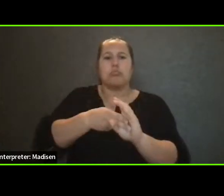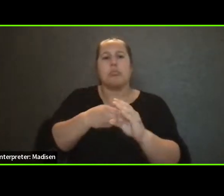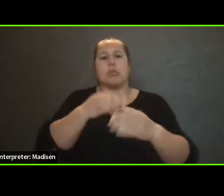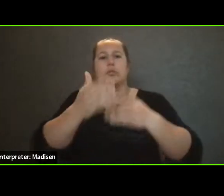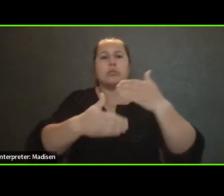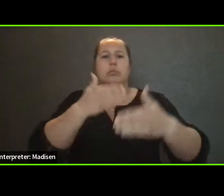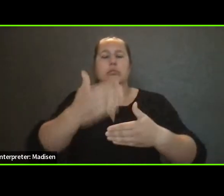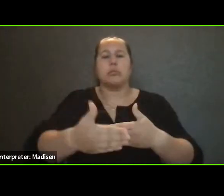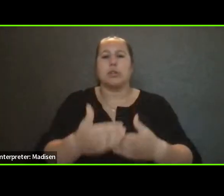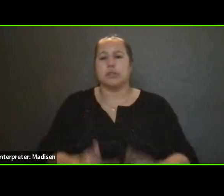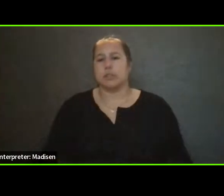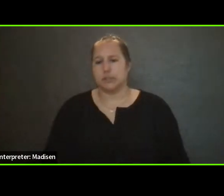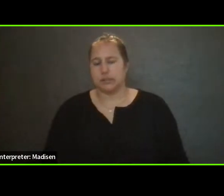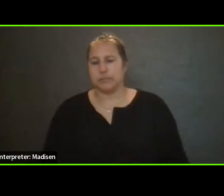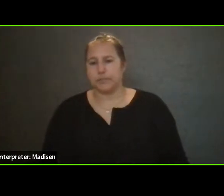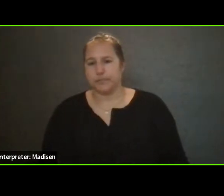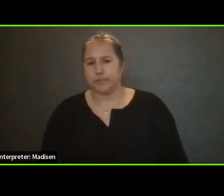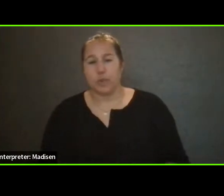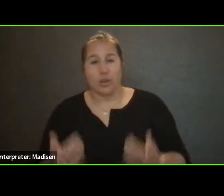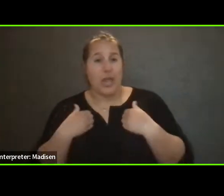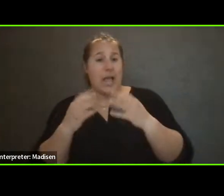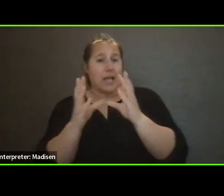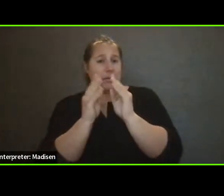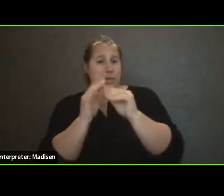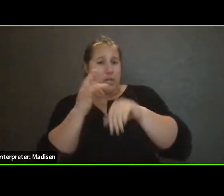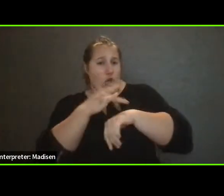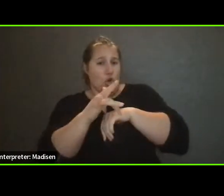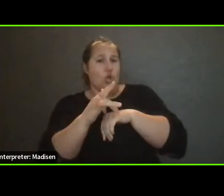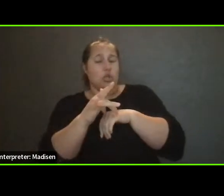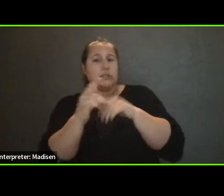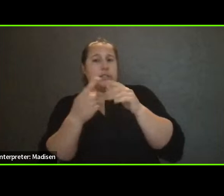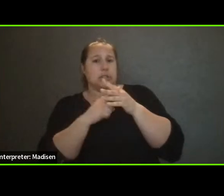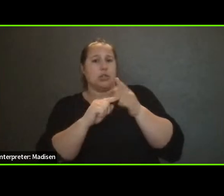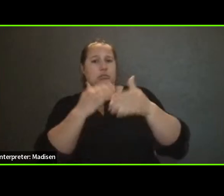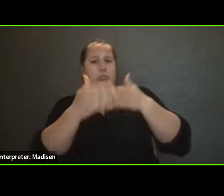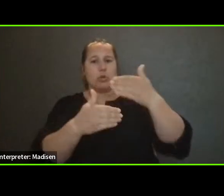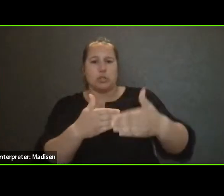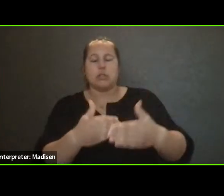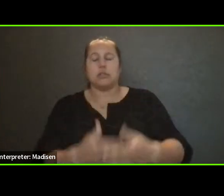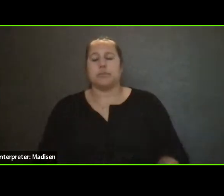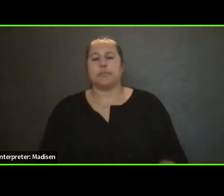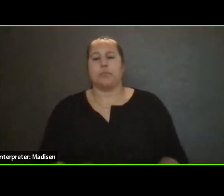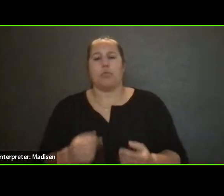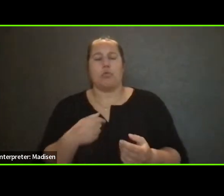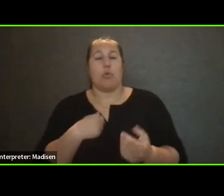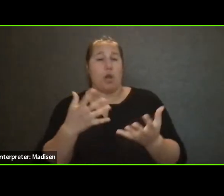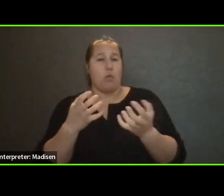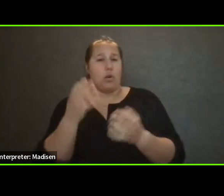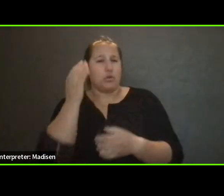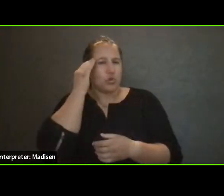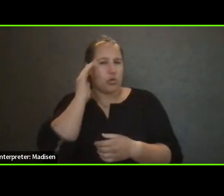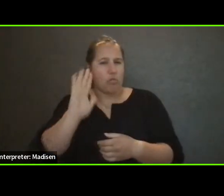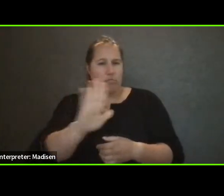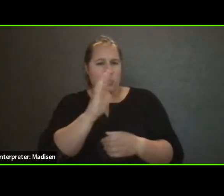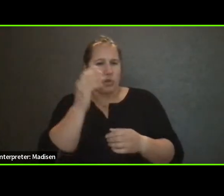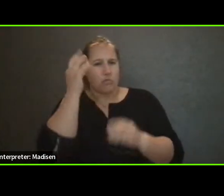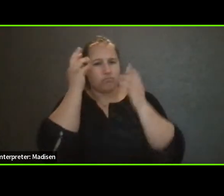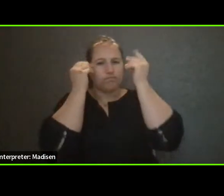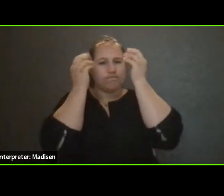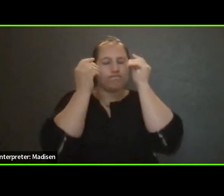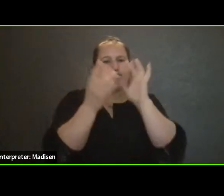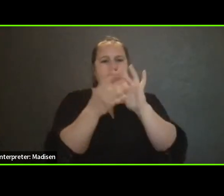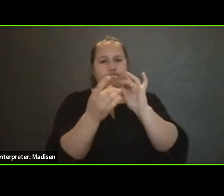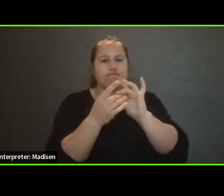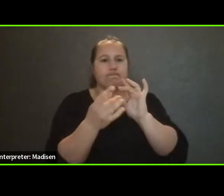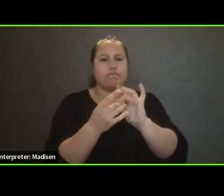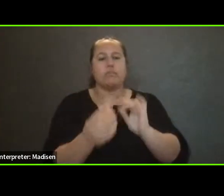early on during this process when it first rolled out, so I can get their thoughts. And the predecessor, the person who was handling that